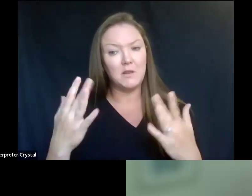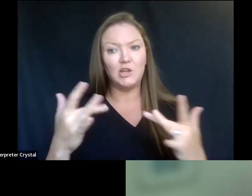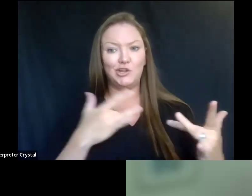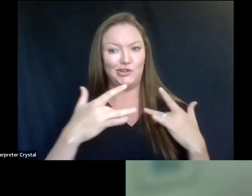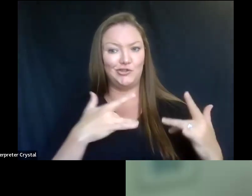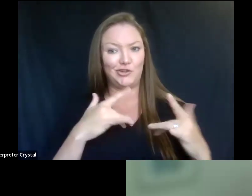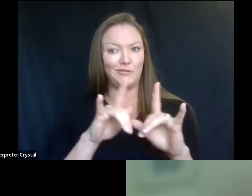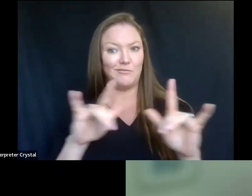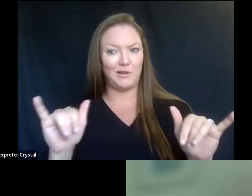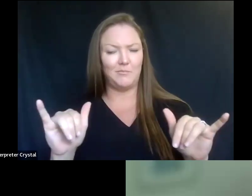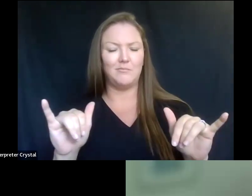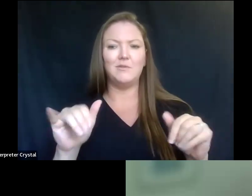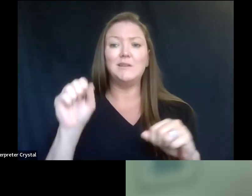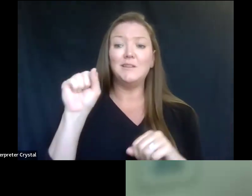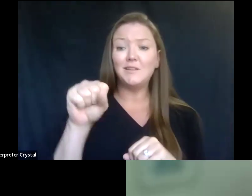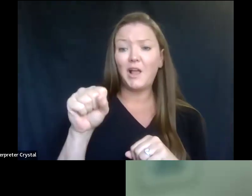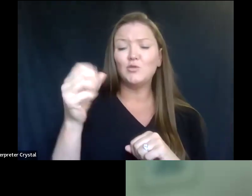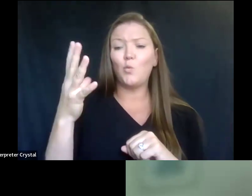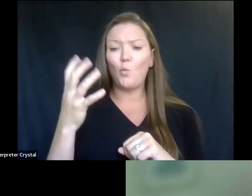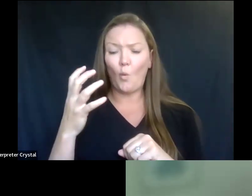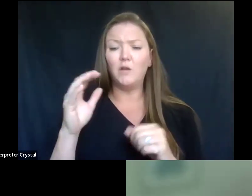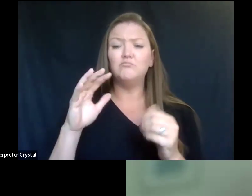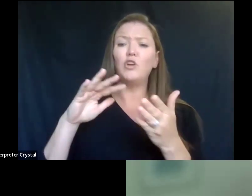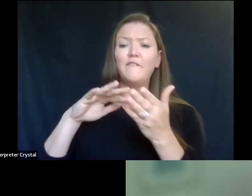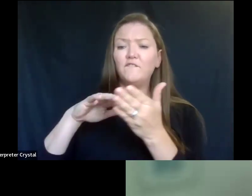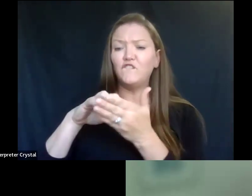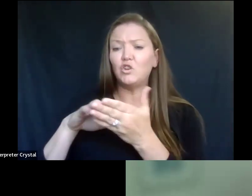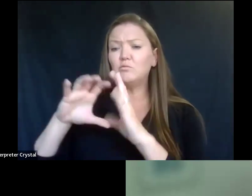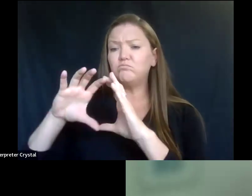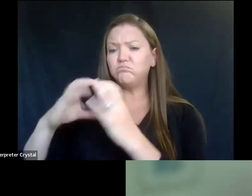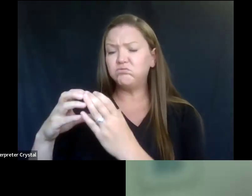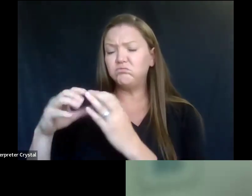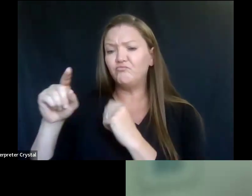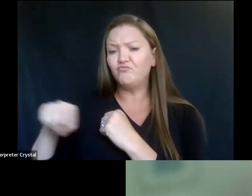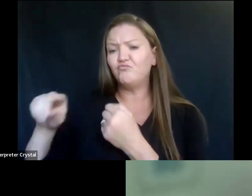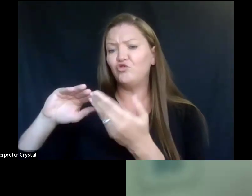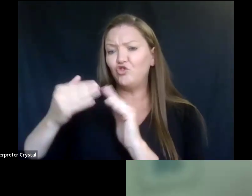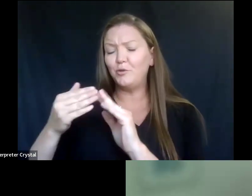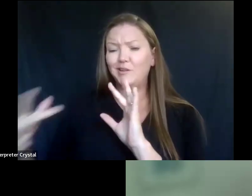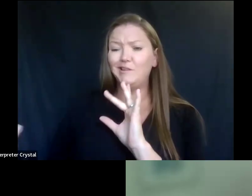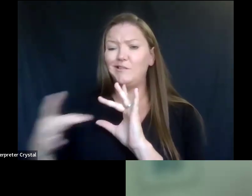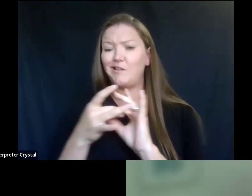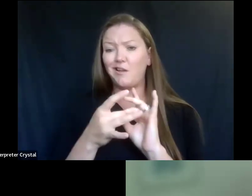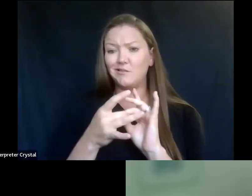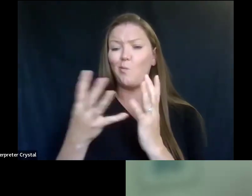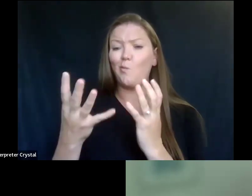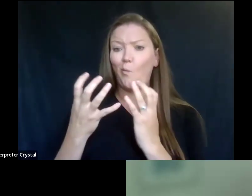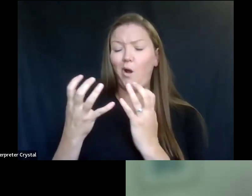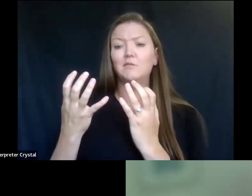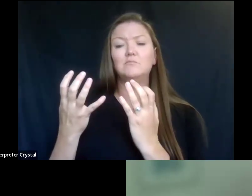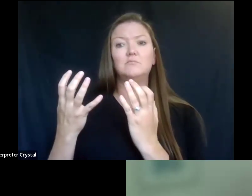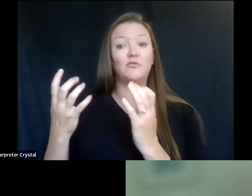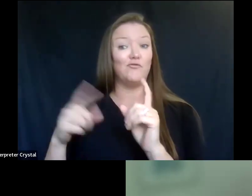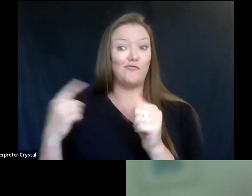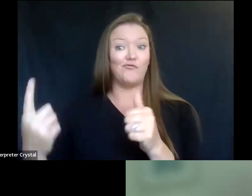we, work to get the most vulnerable, in our communities connected, sometimes for the first time, there's